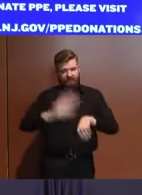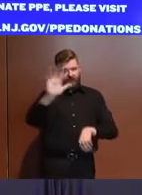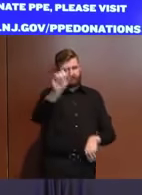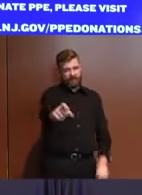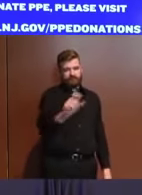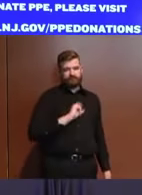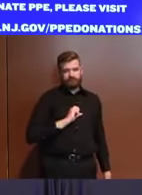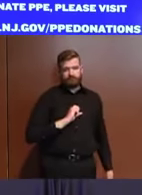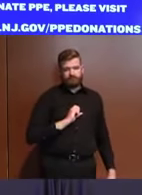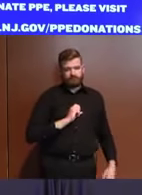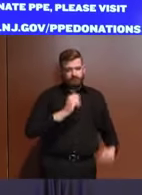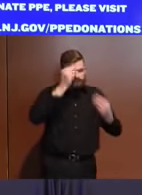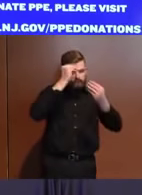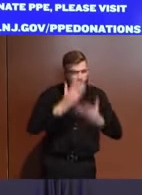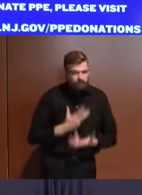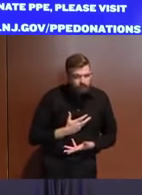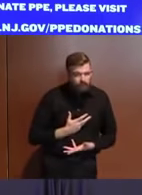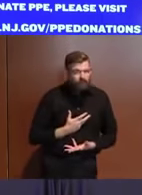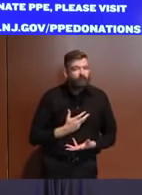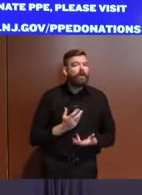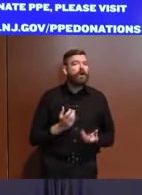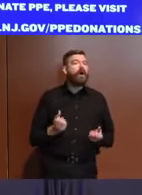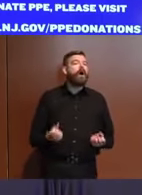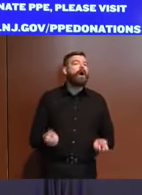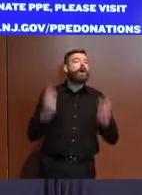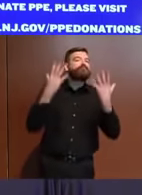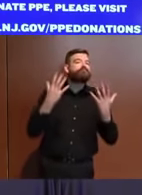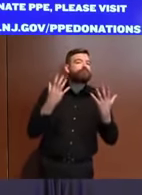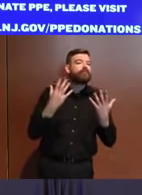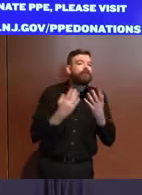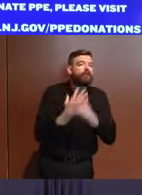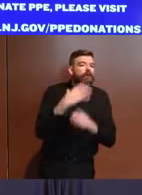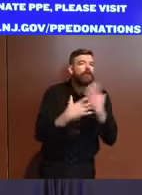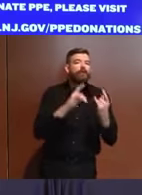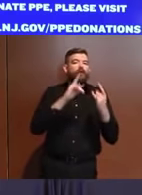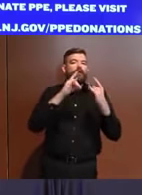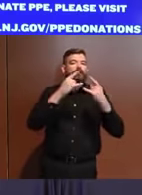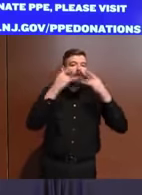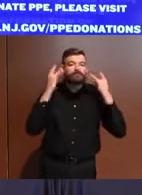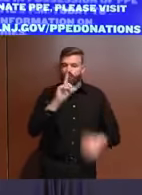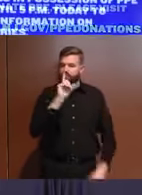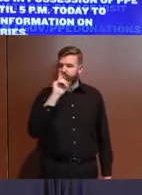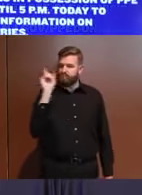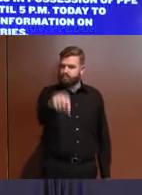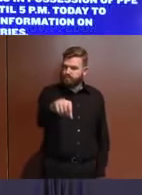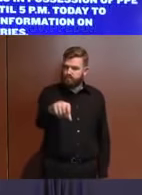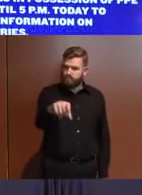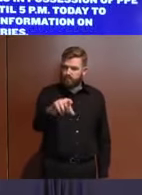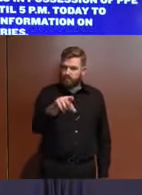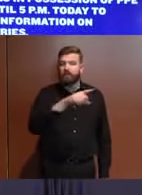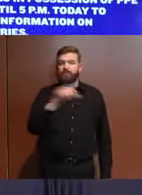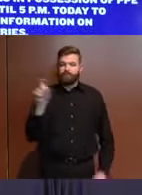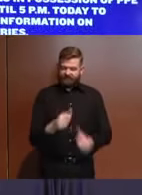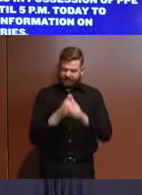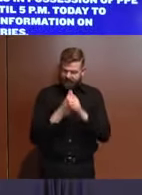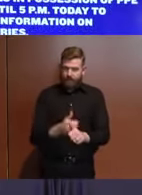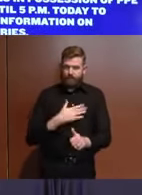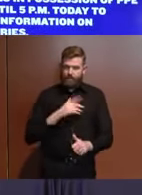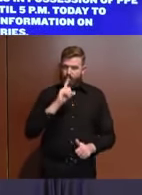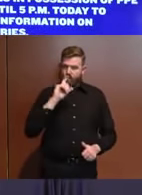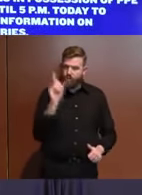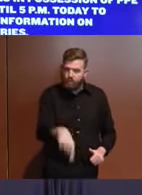regarding your inventories. This reporting was ordered, and I expect full compliance. Again, this is for businesses and